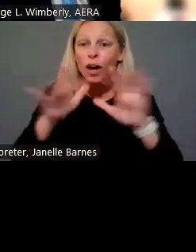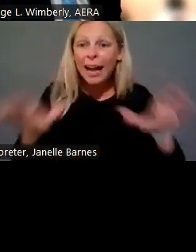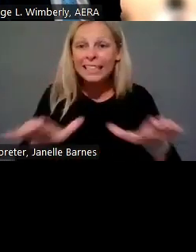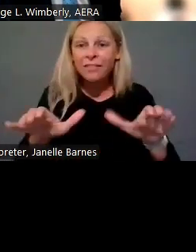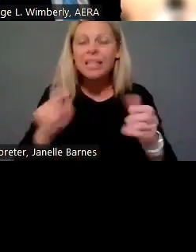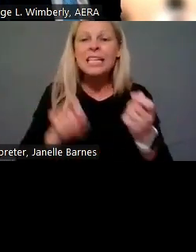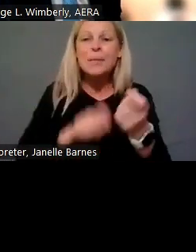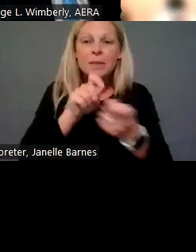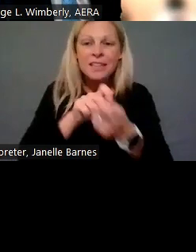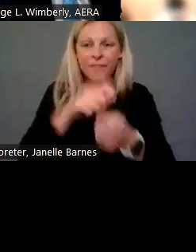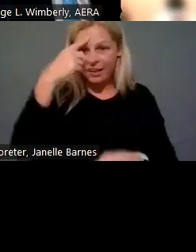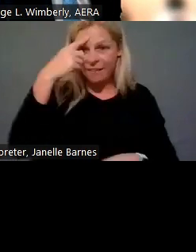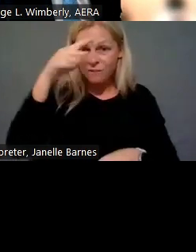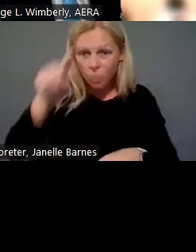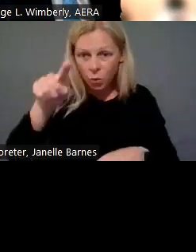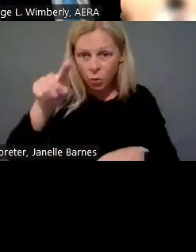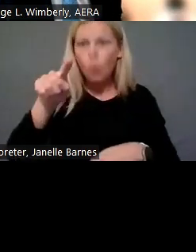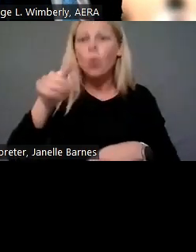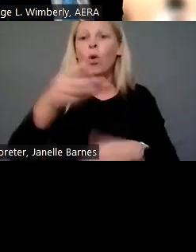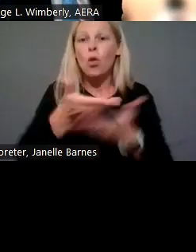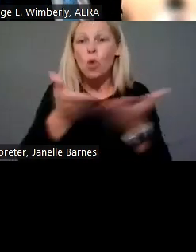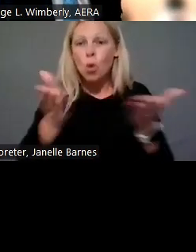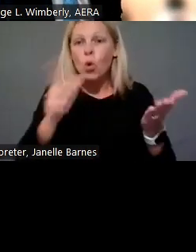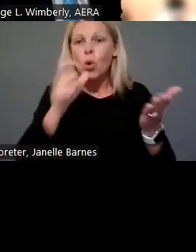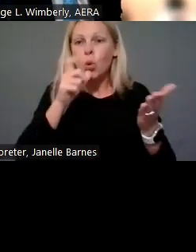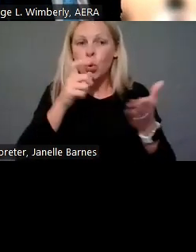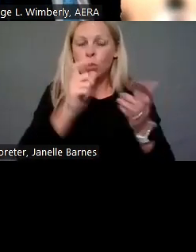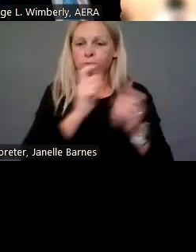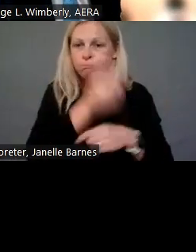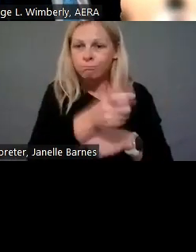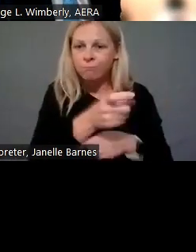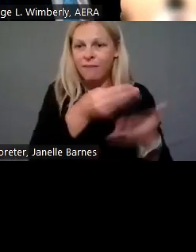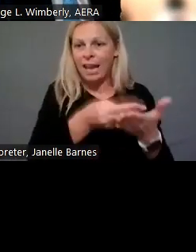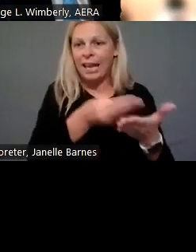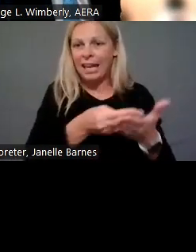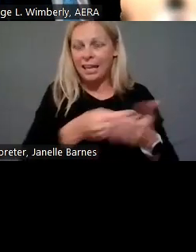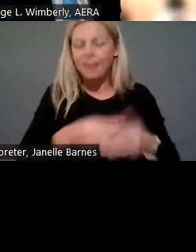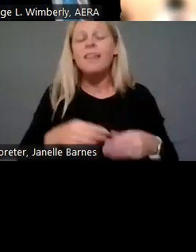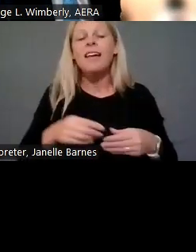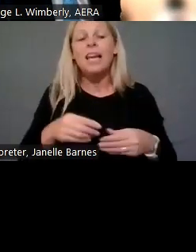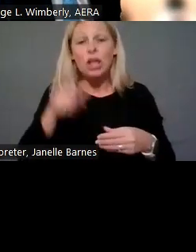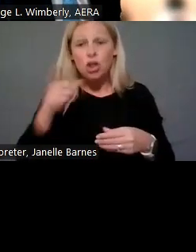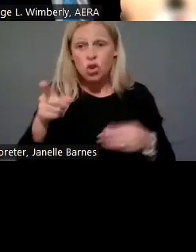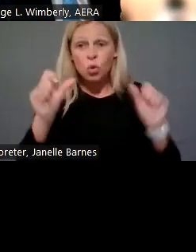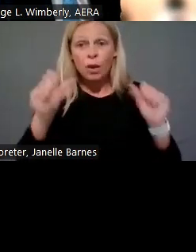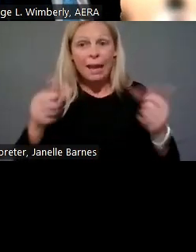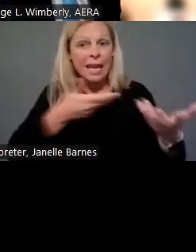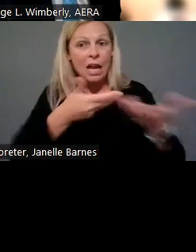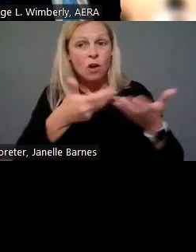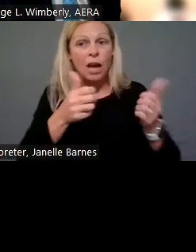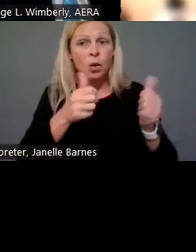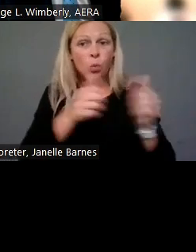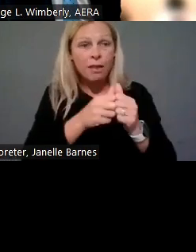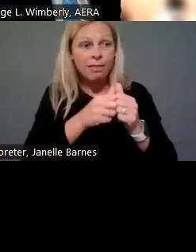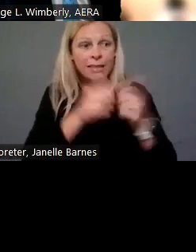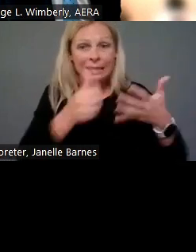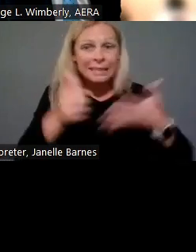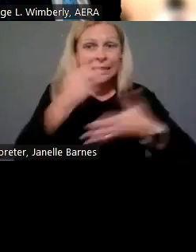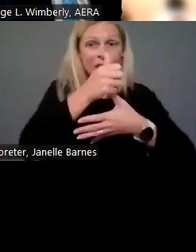specifically for those who have been awarded funding, where you'll get a chance not only to interact with senior scholars,